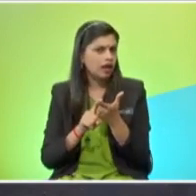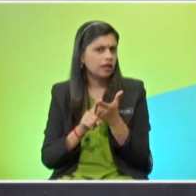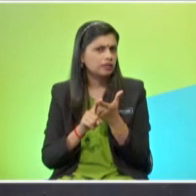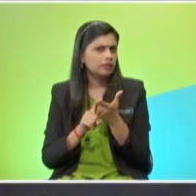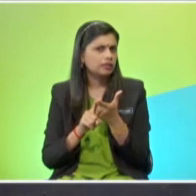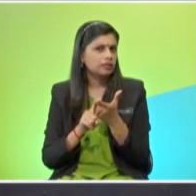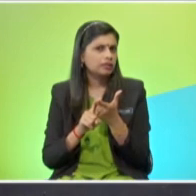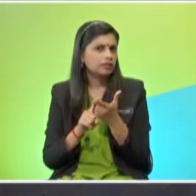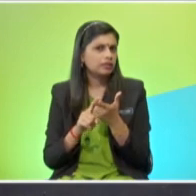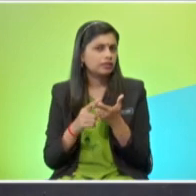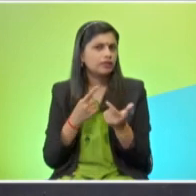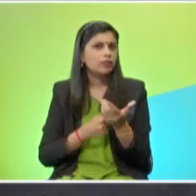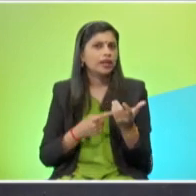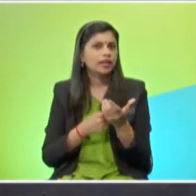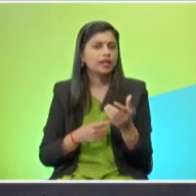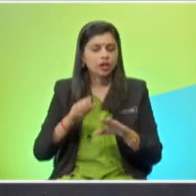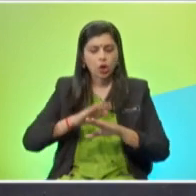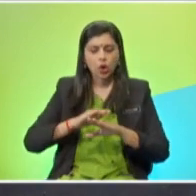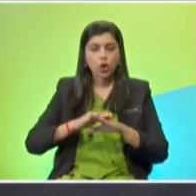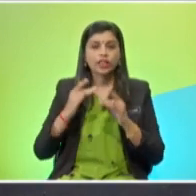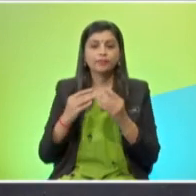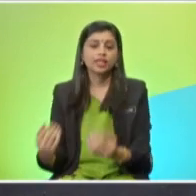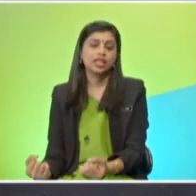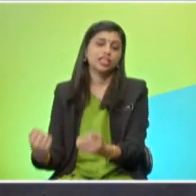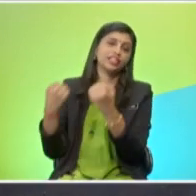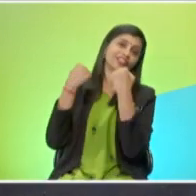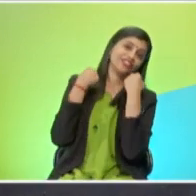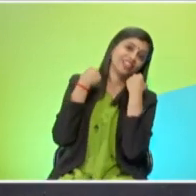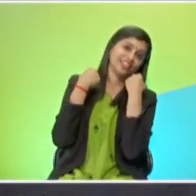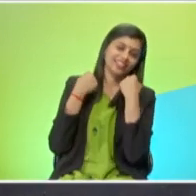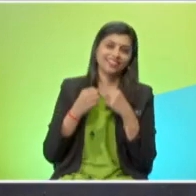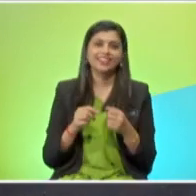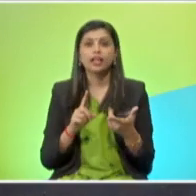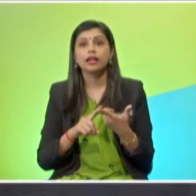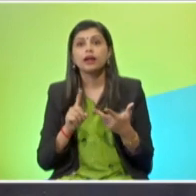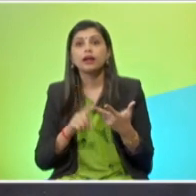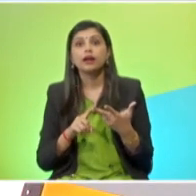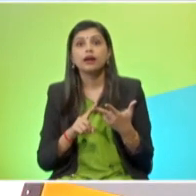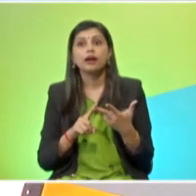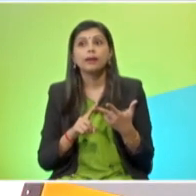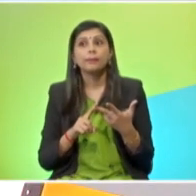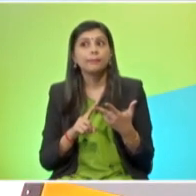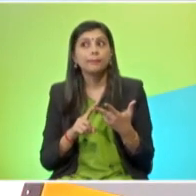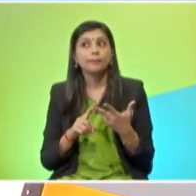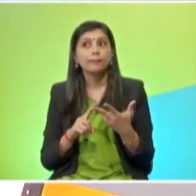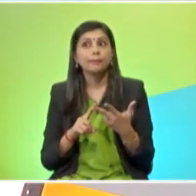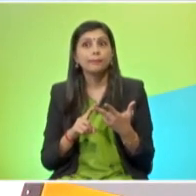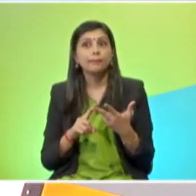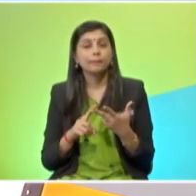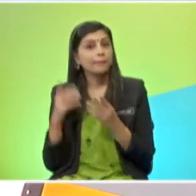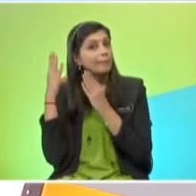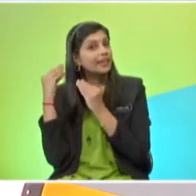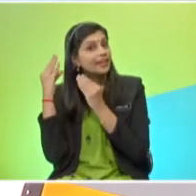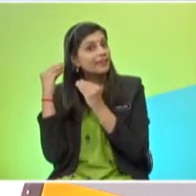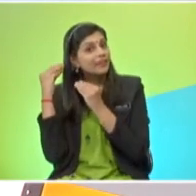There are things on the bed. Teacher Kena. Oh yeah, the sheet. Yeah, the sheet to cover and a... Yes, and a pillow under my